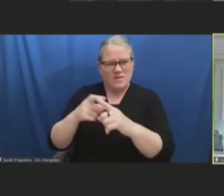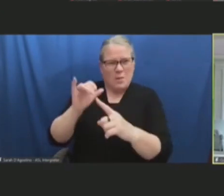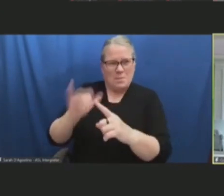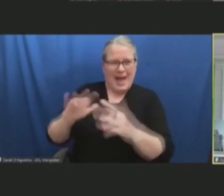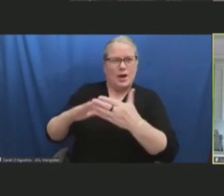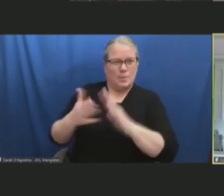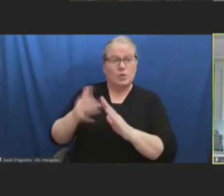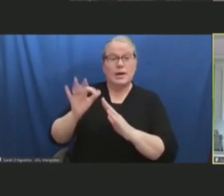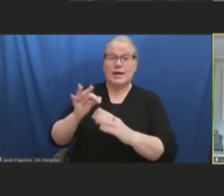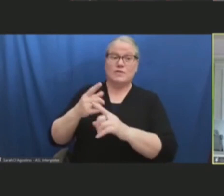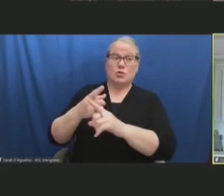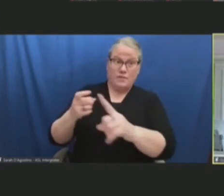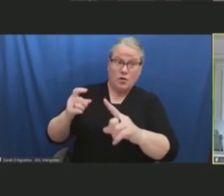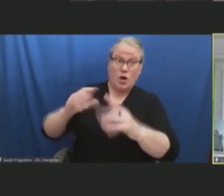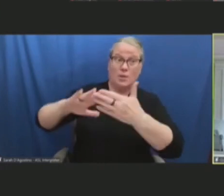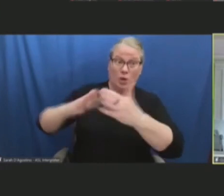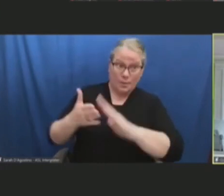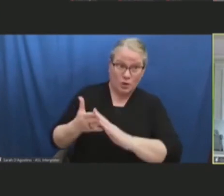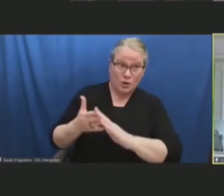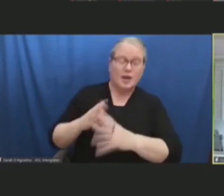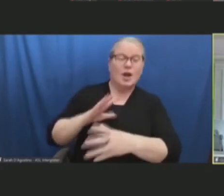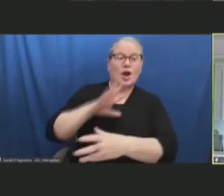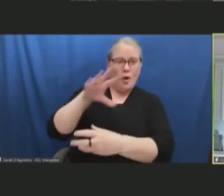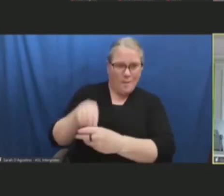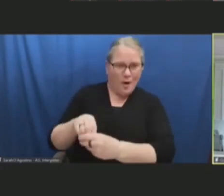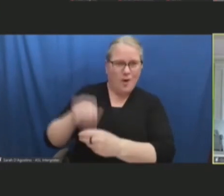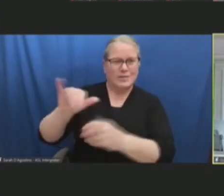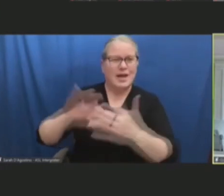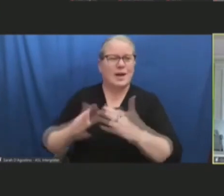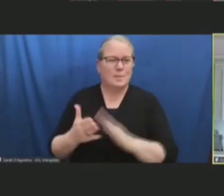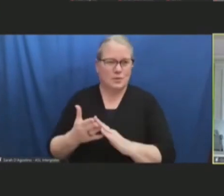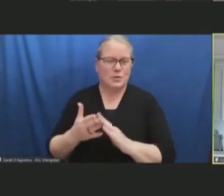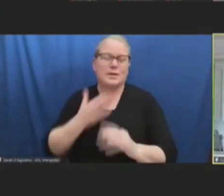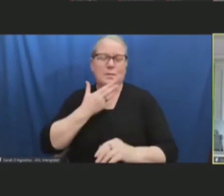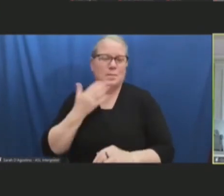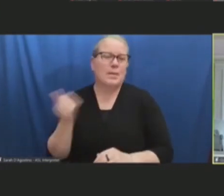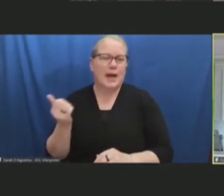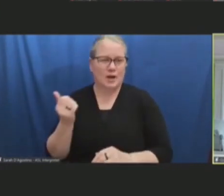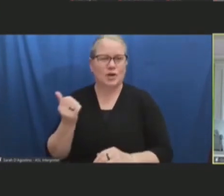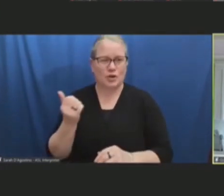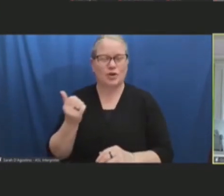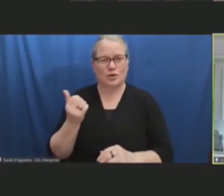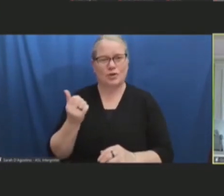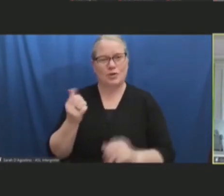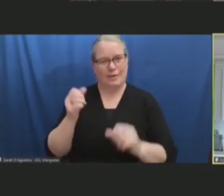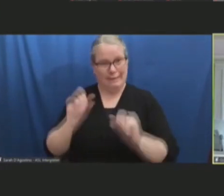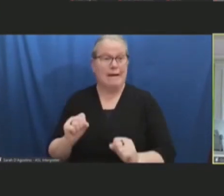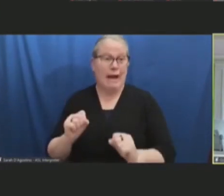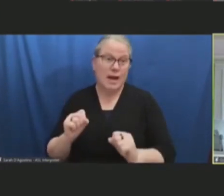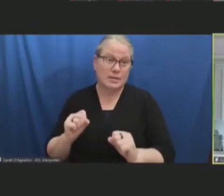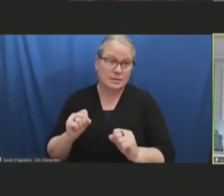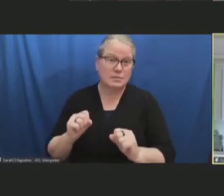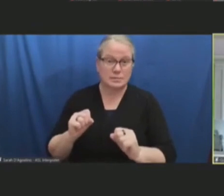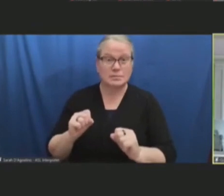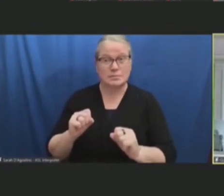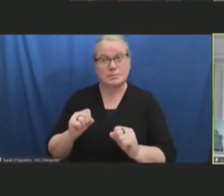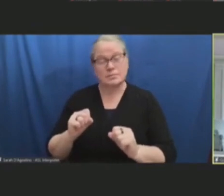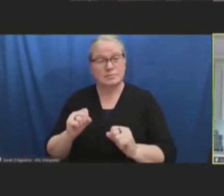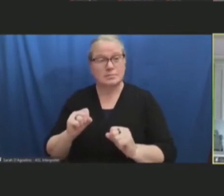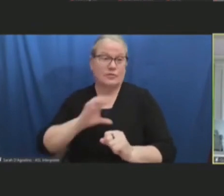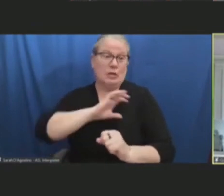of a community. When you're part of a community, you're much better able to, in their case, keep the peace. In our